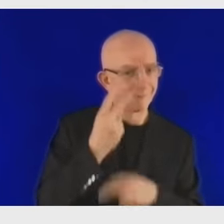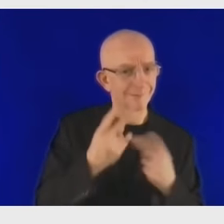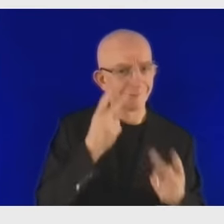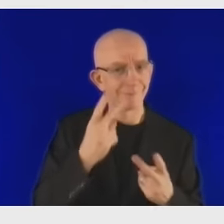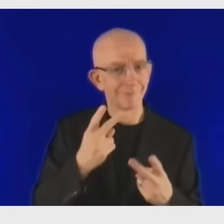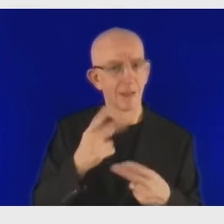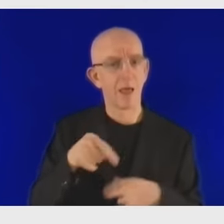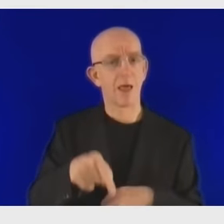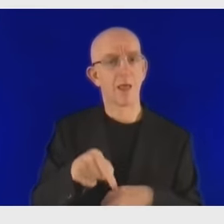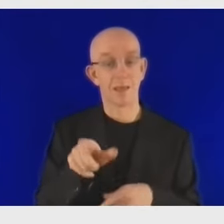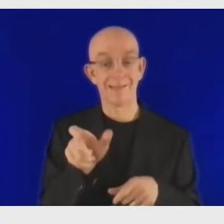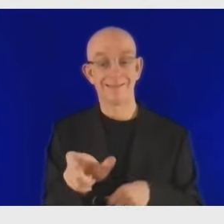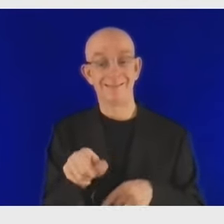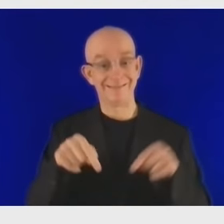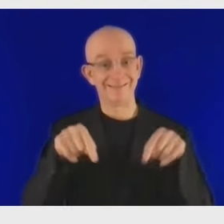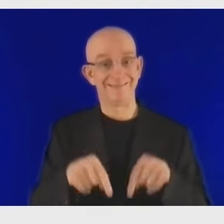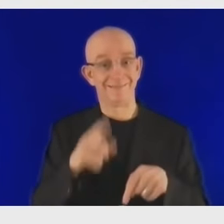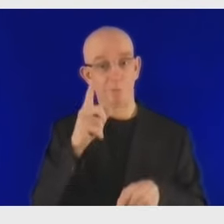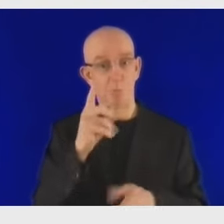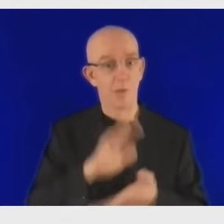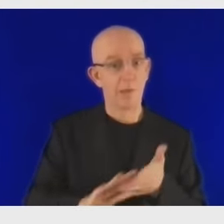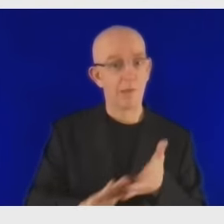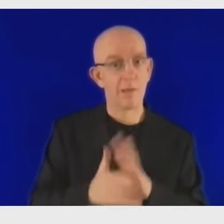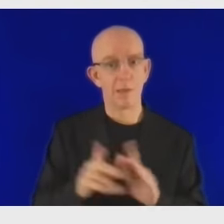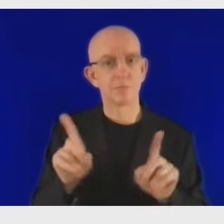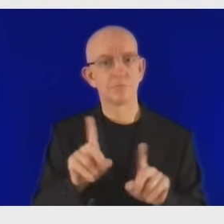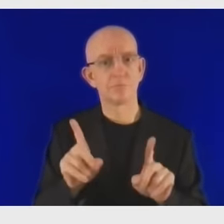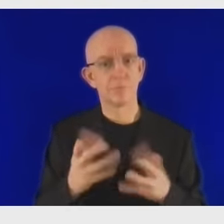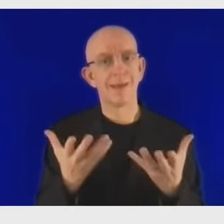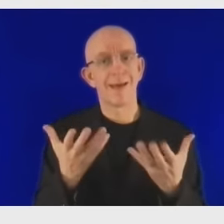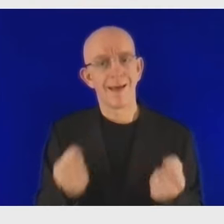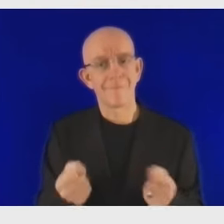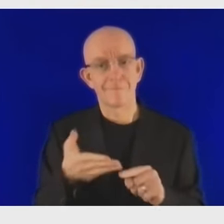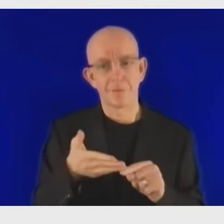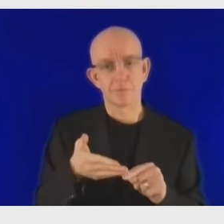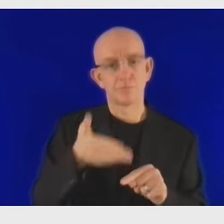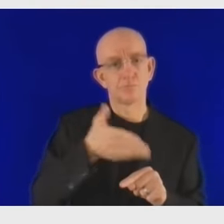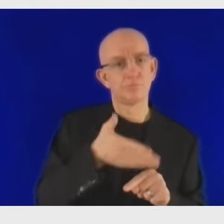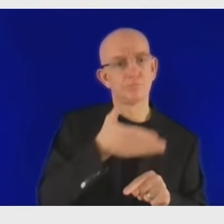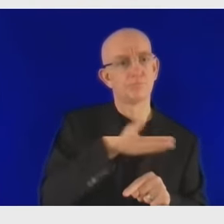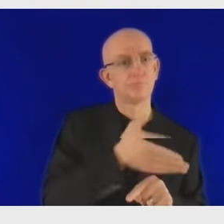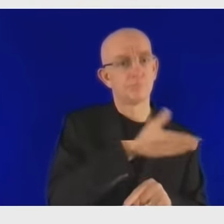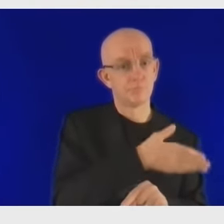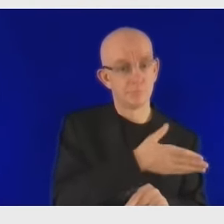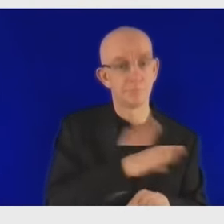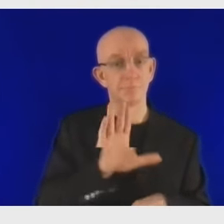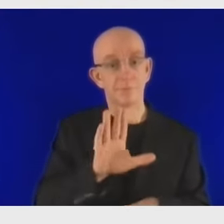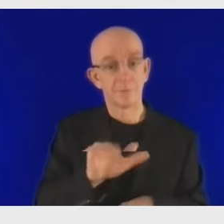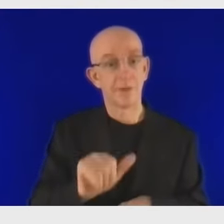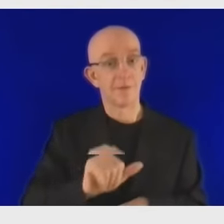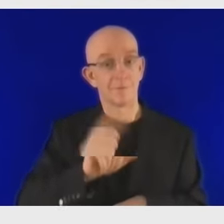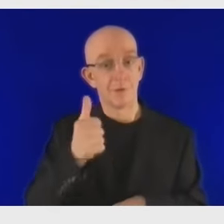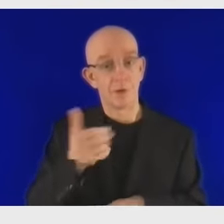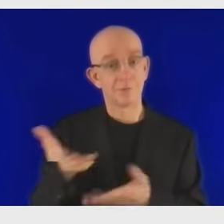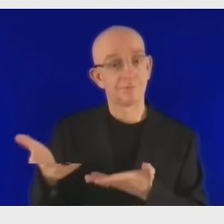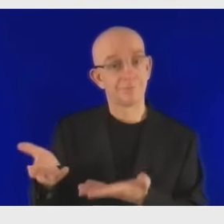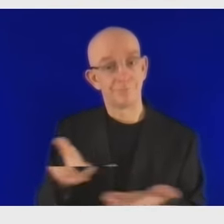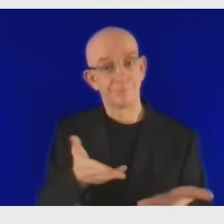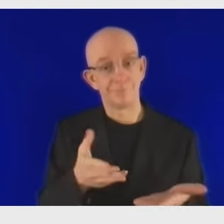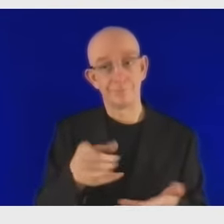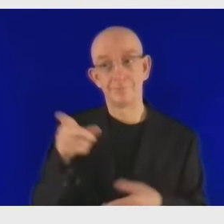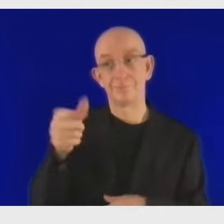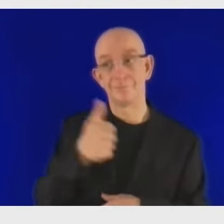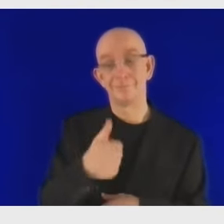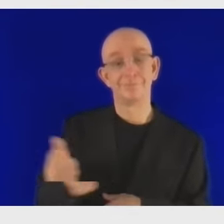with inviting the DSG to deliver some opening remarks, but after that, we'll have two of our panelists open the conversation by talking about